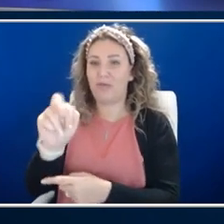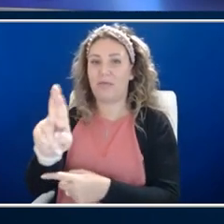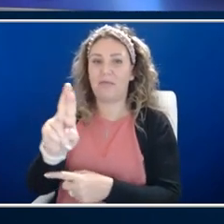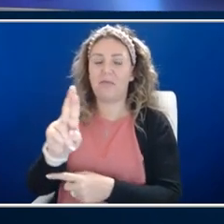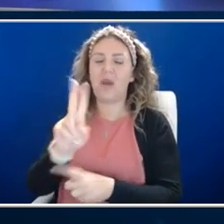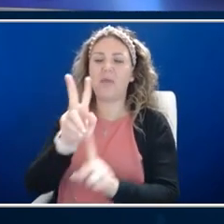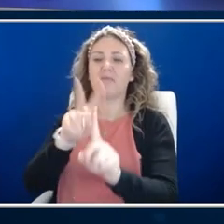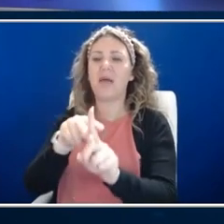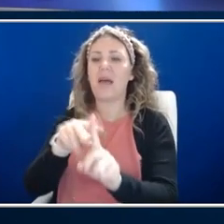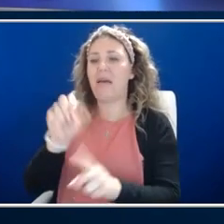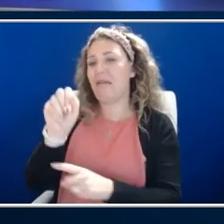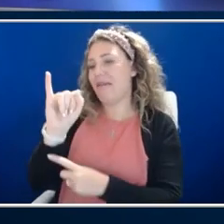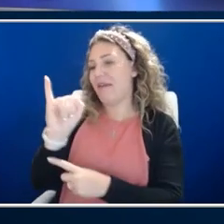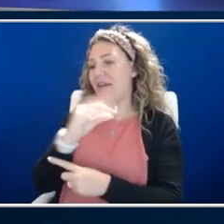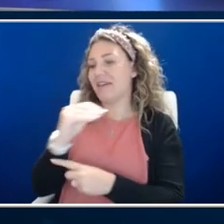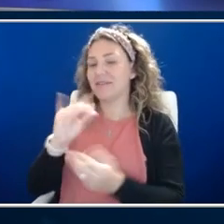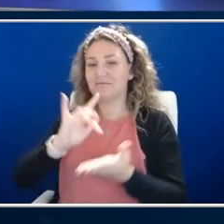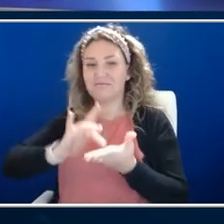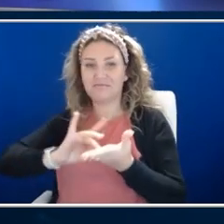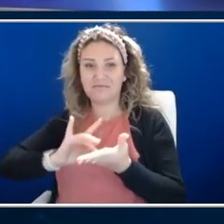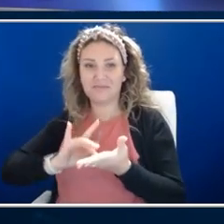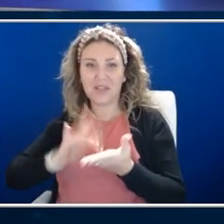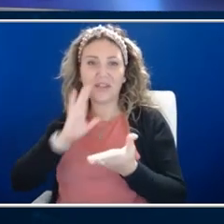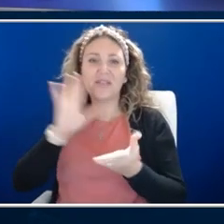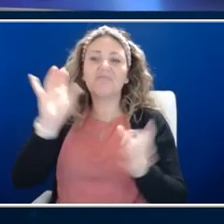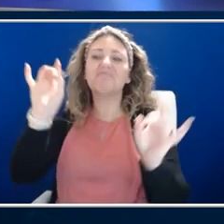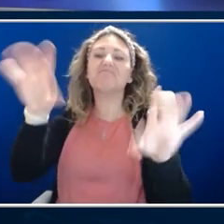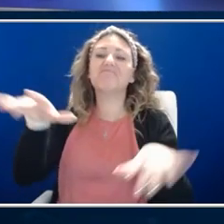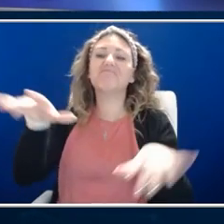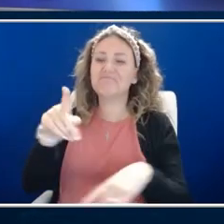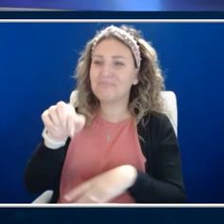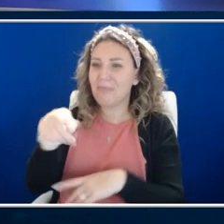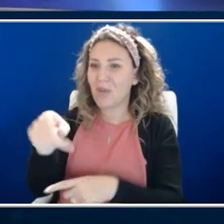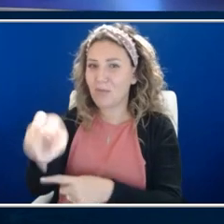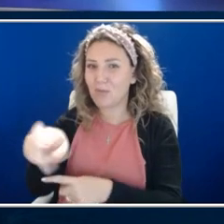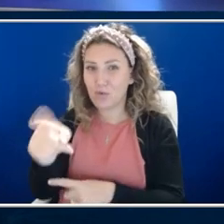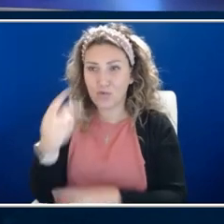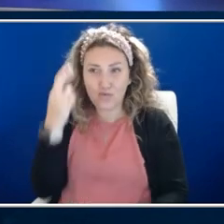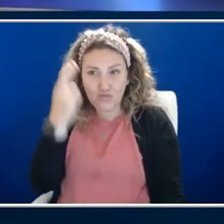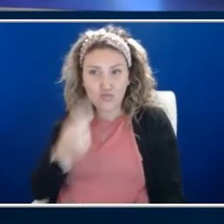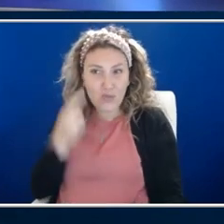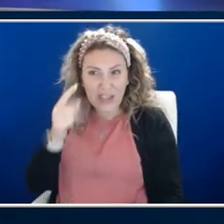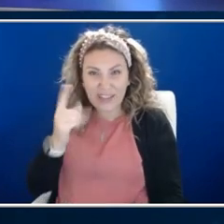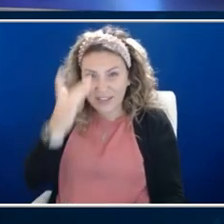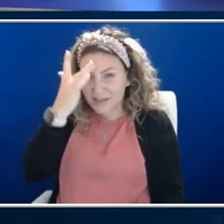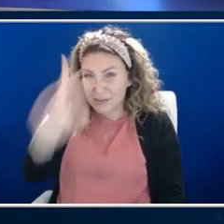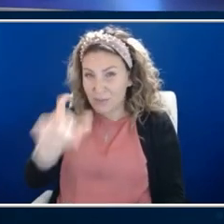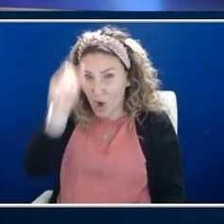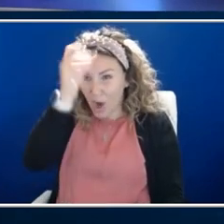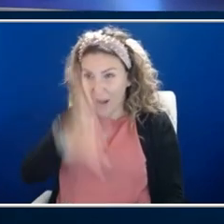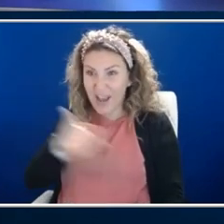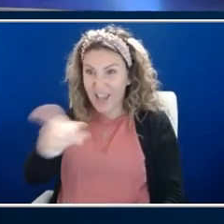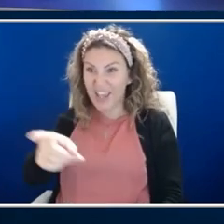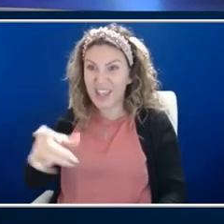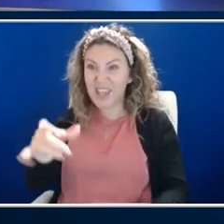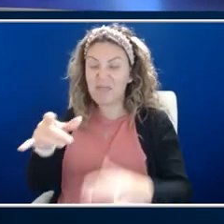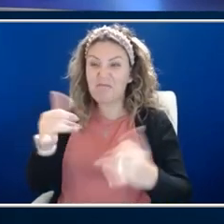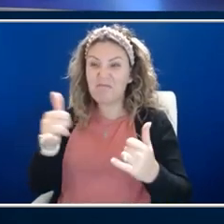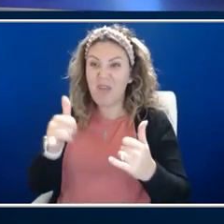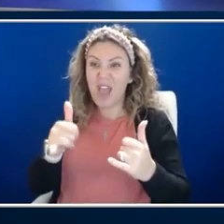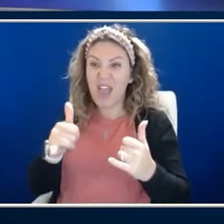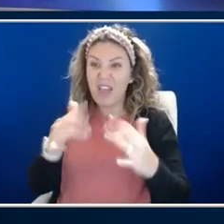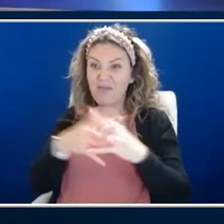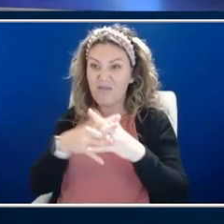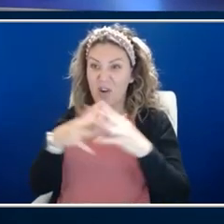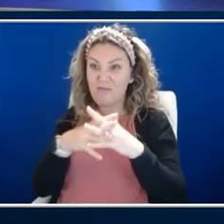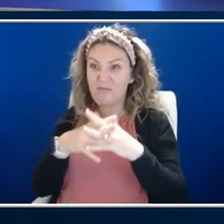in medicine. And by the way, just a shout out to Harper. Do you realize he's a really smart guy? He used to play football at K-State, and he's still this